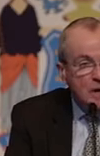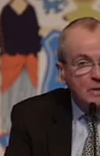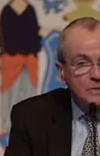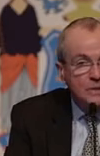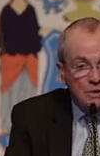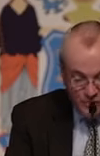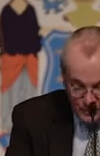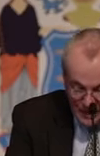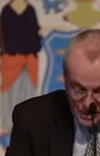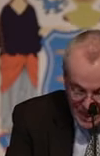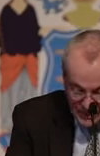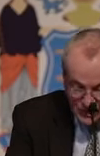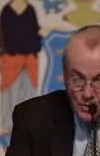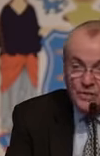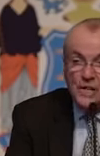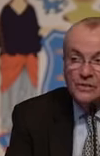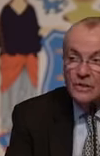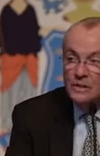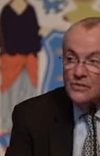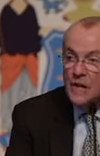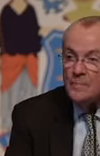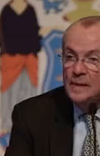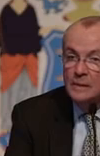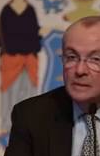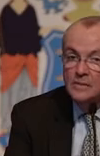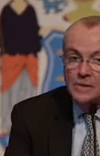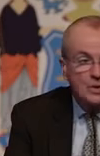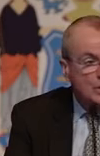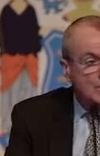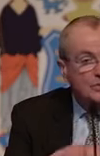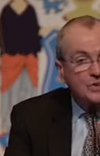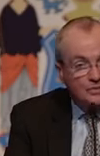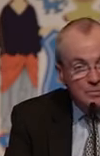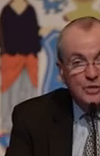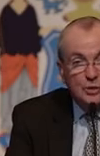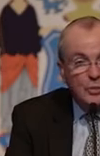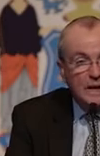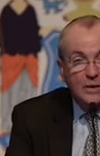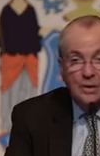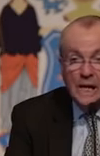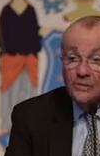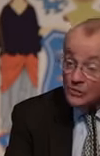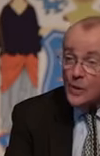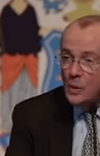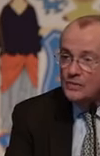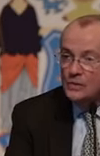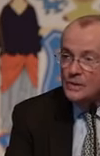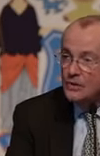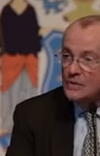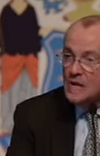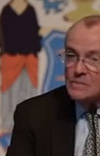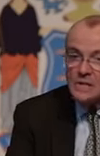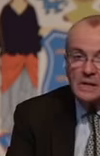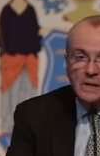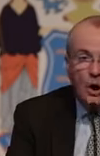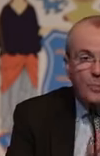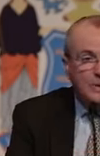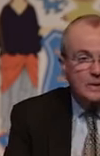John Mara of the New York Football Giants, and Chris Johnson and his team for the New York Jets, just to make sure we had our lines, as we always do with those